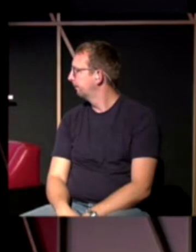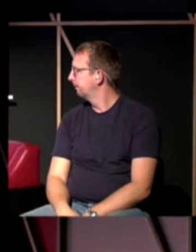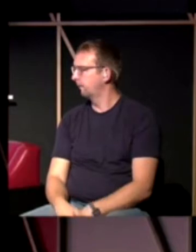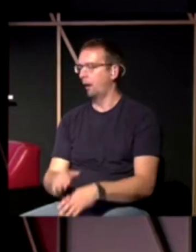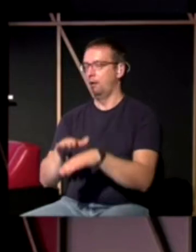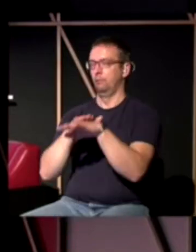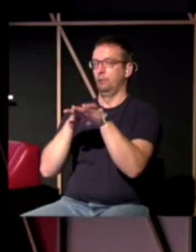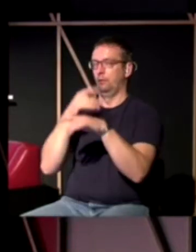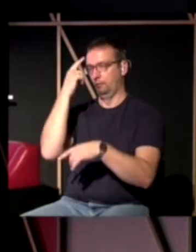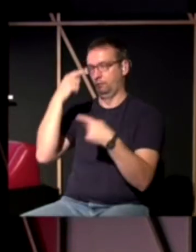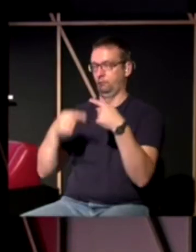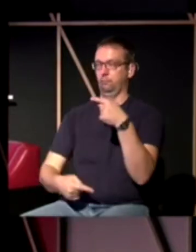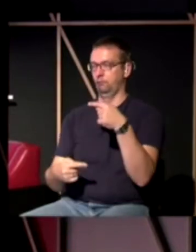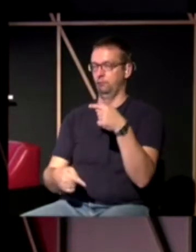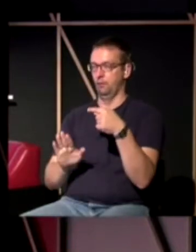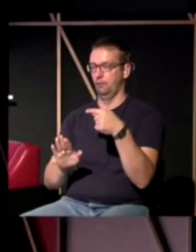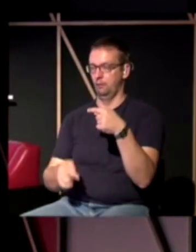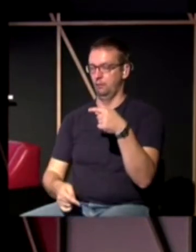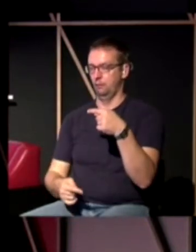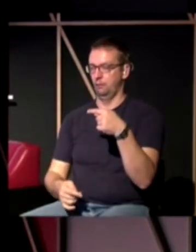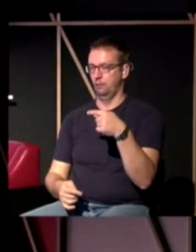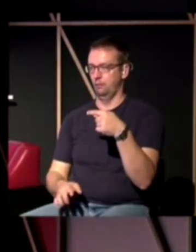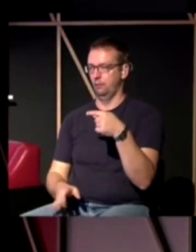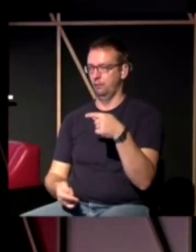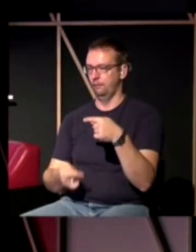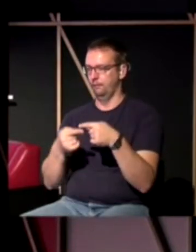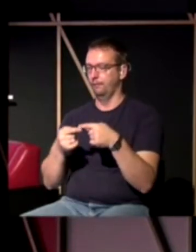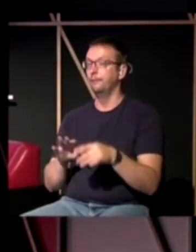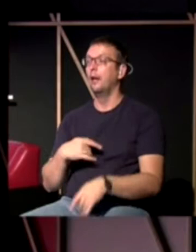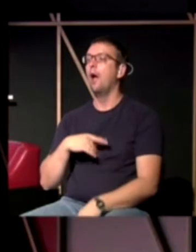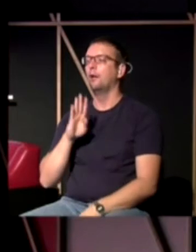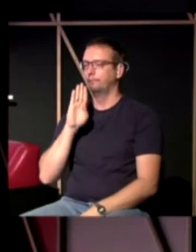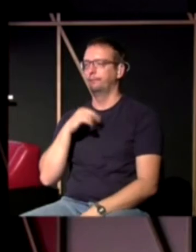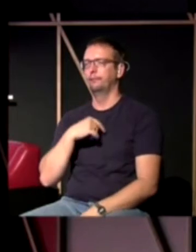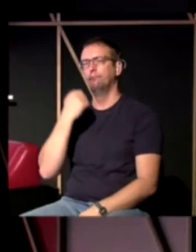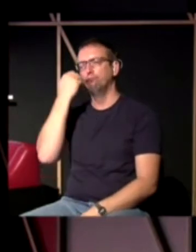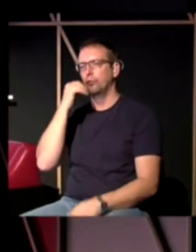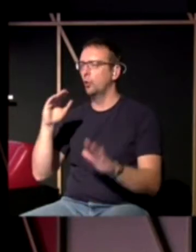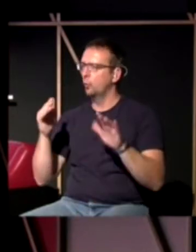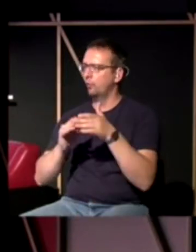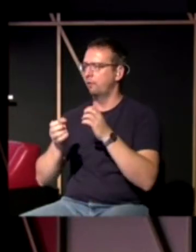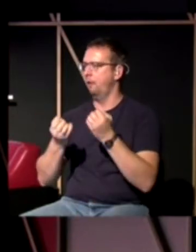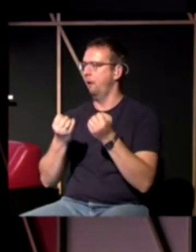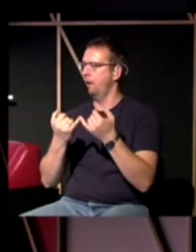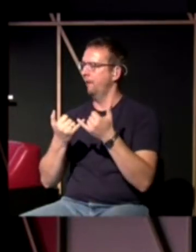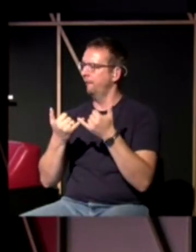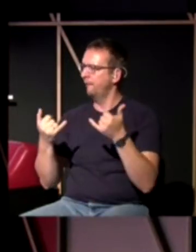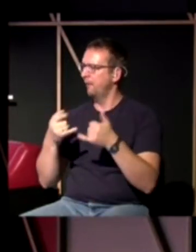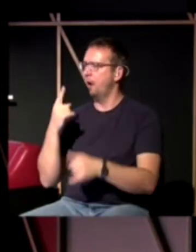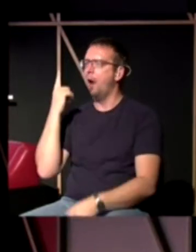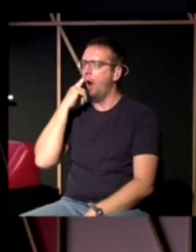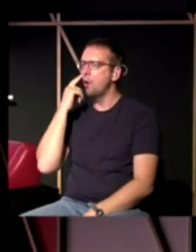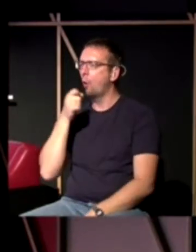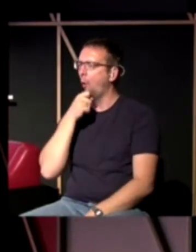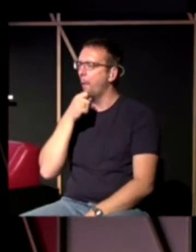Sorry, we'll start with Hannah actually, sorry. Okay. Hannah, can you tell us how audio-descriptive commentary has affected your matchday experience